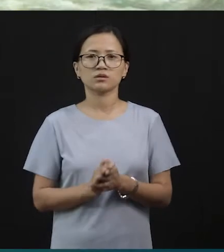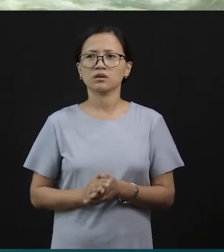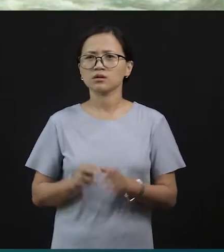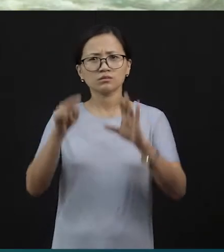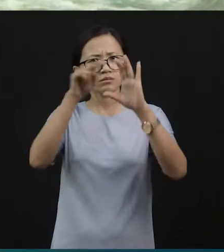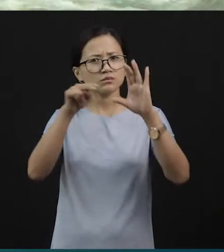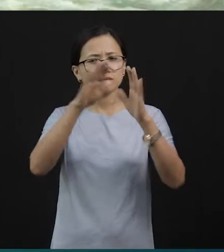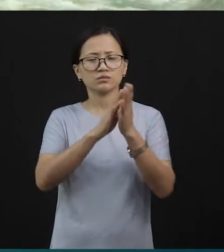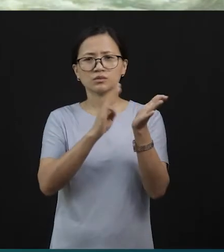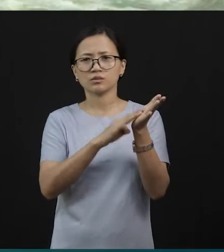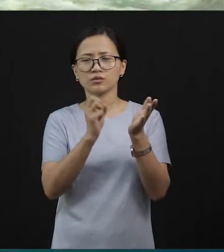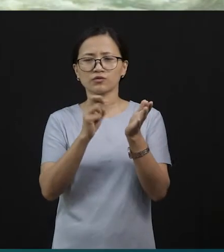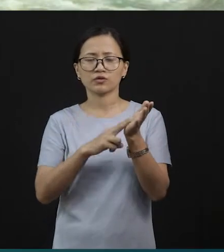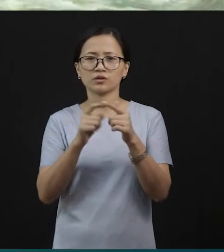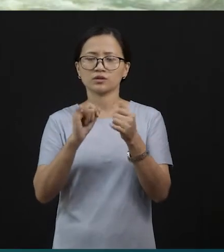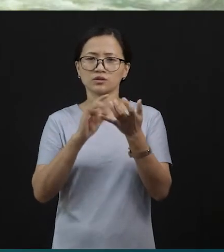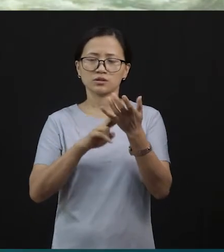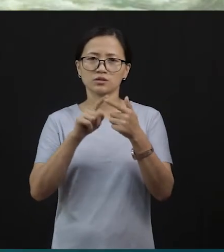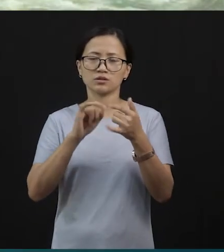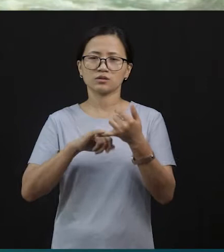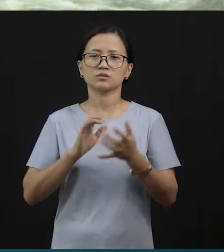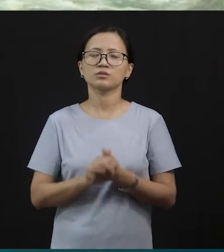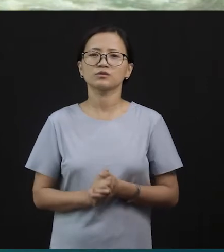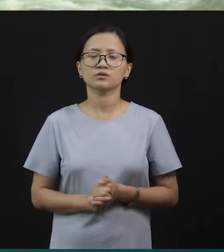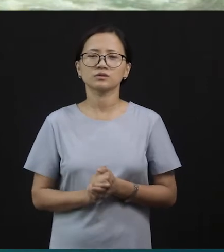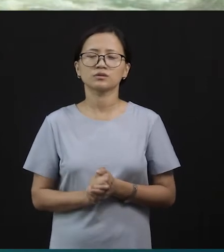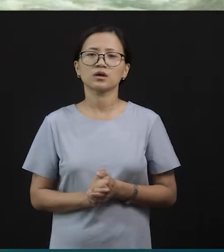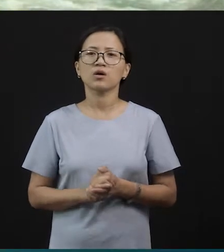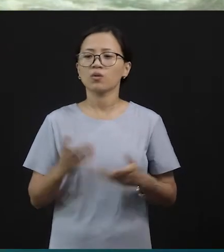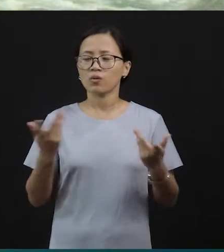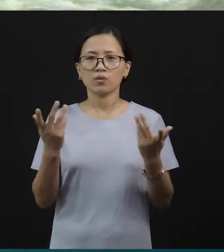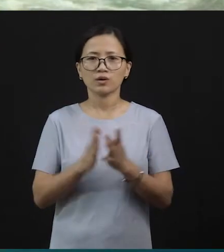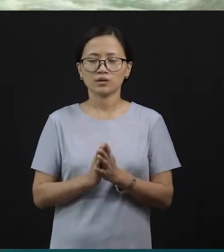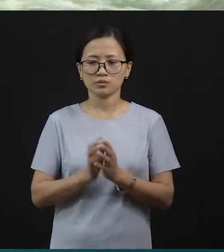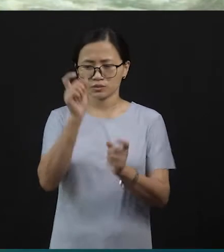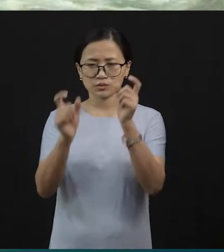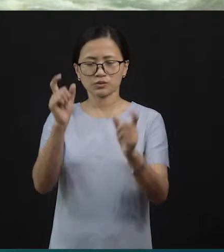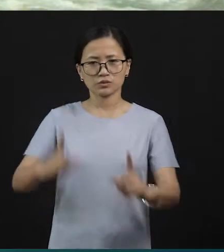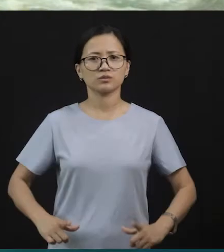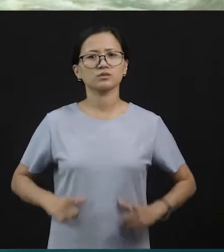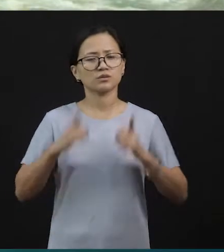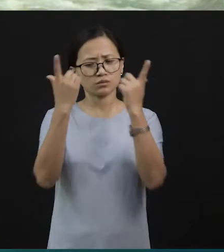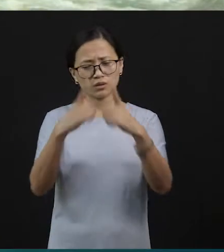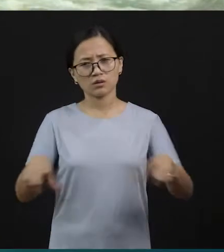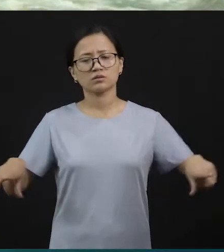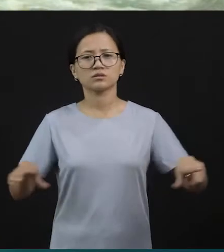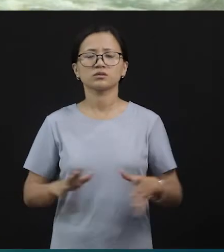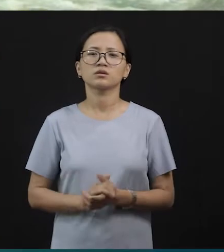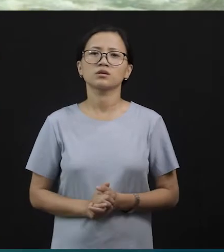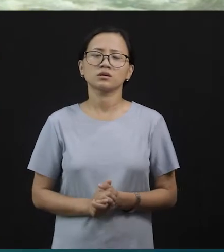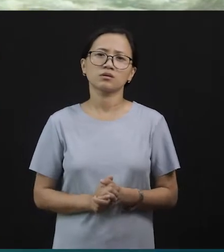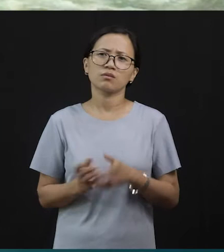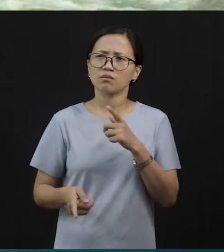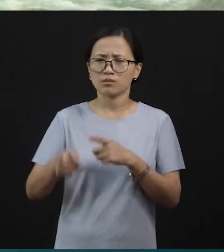of how people lost their lives. People lose their life while traveling on the sea, and all those are